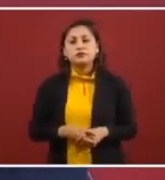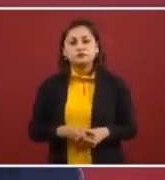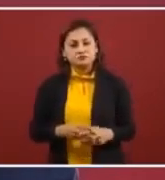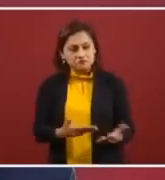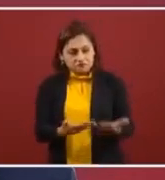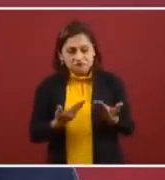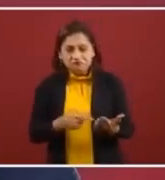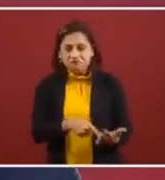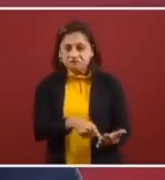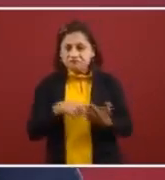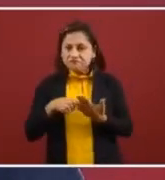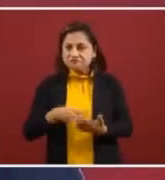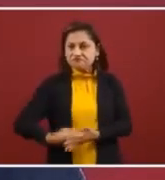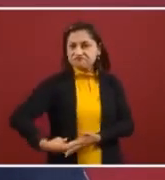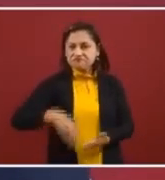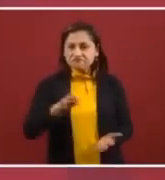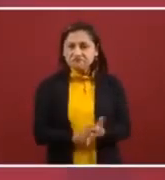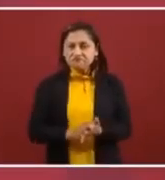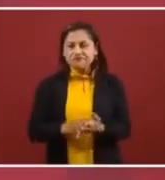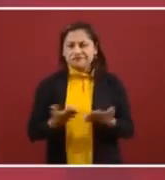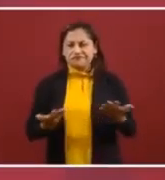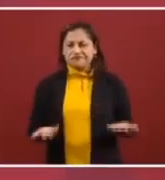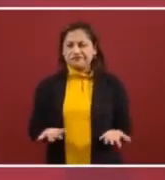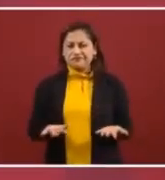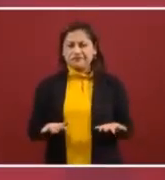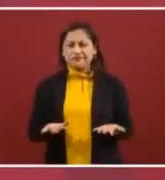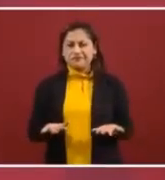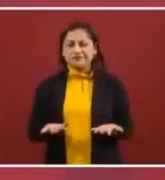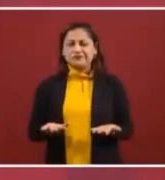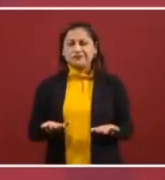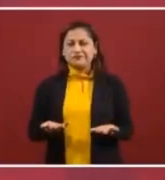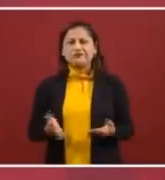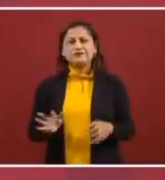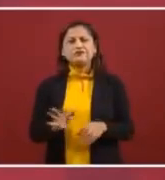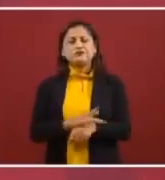to show how strong we were, to show our pants,